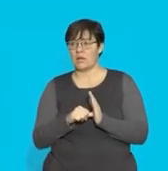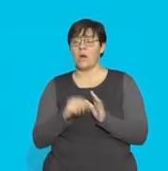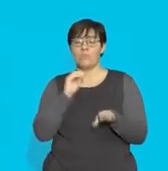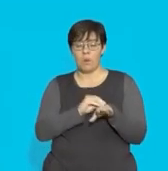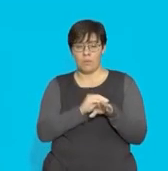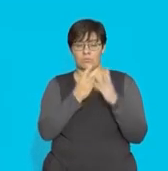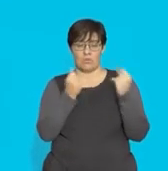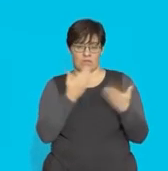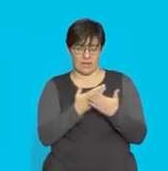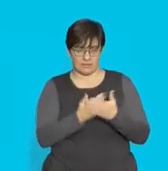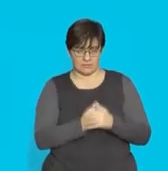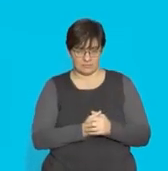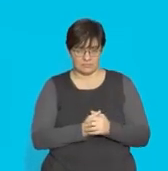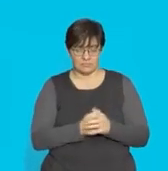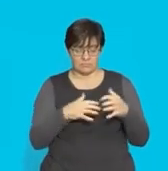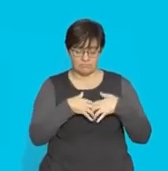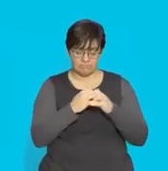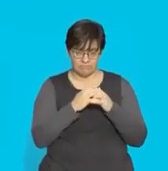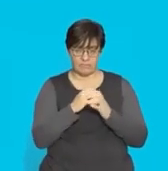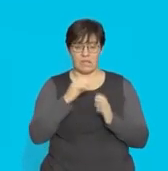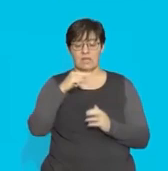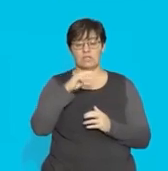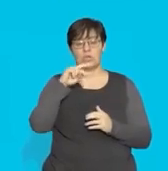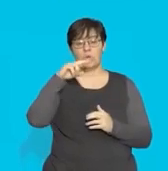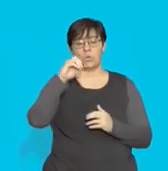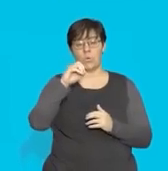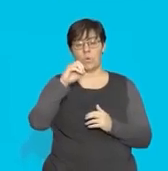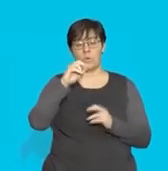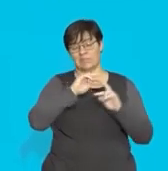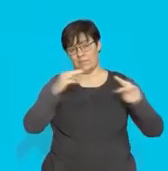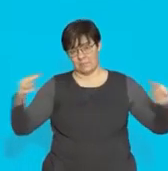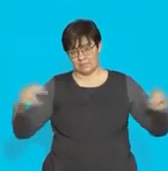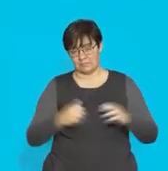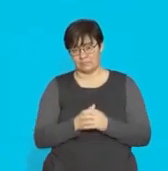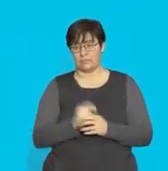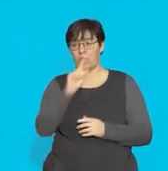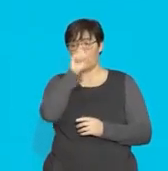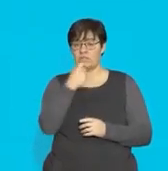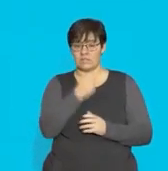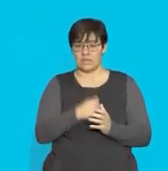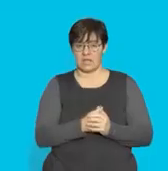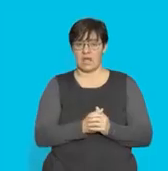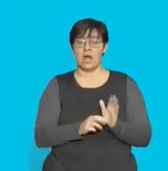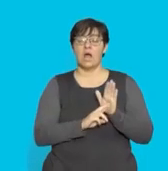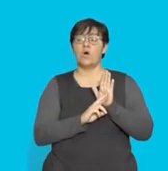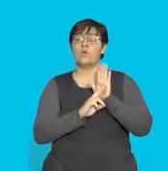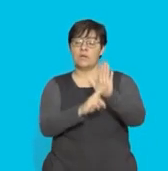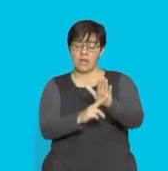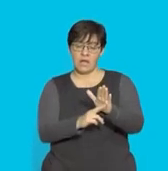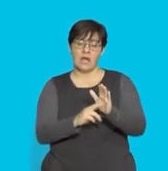to getting the rest of the problem correct. So now we've established the genotypes of the parents. So let's read the